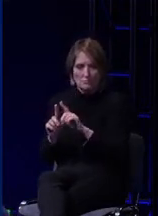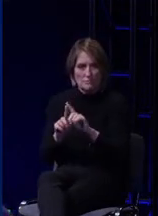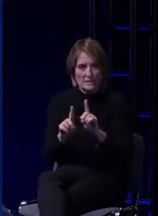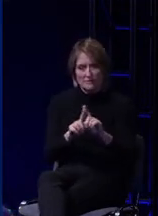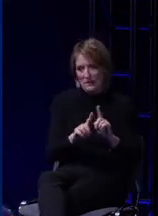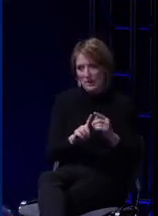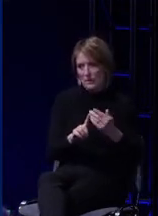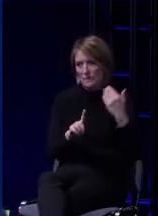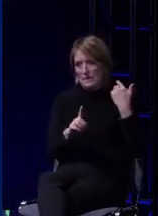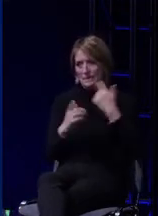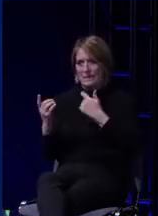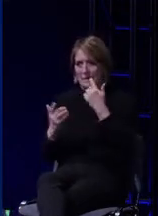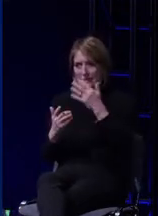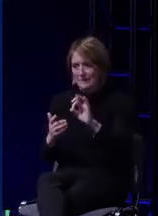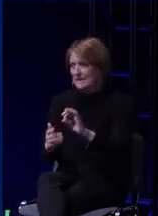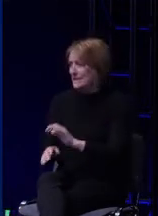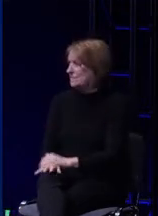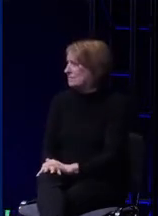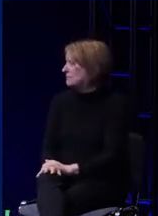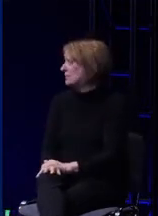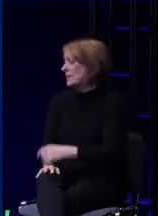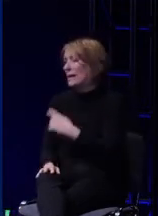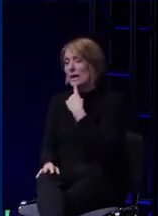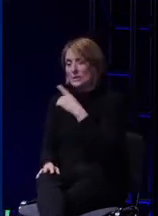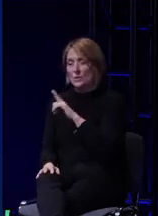I told you guys it'd be bleak, didn't I?